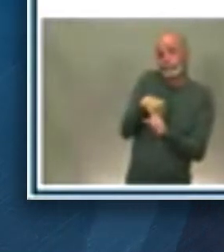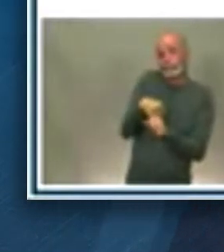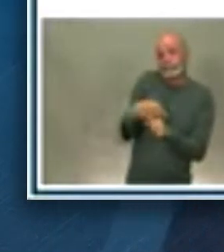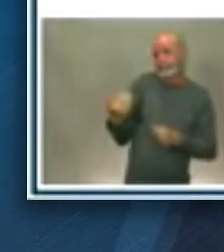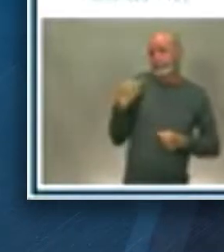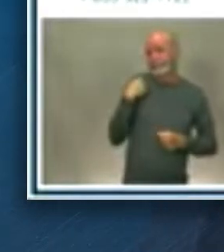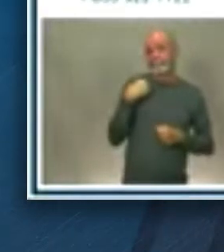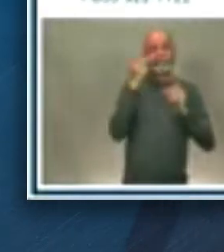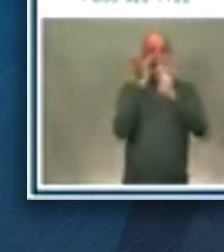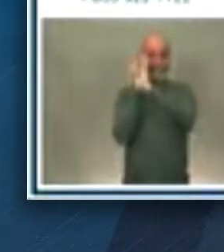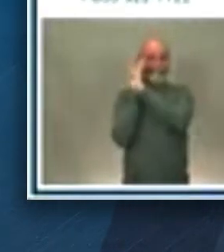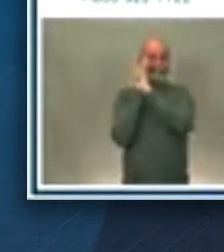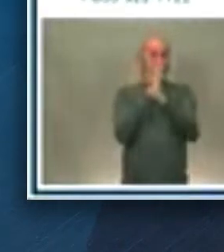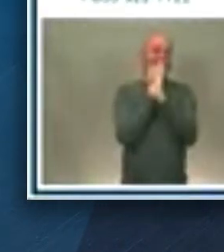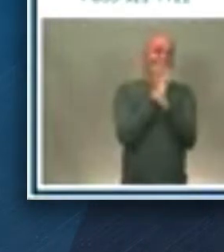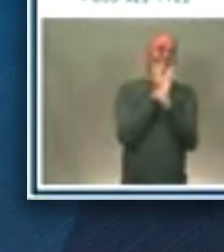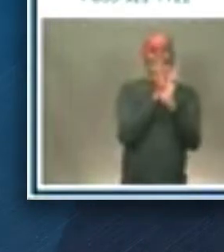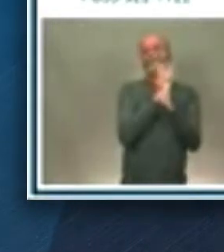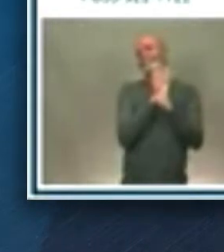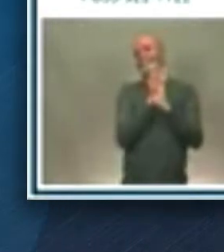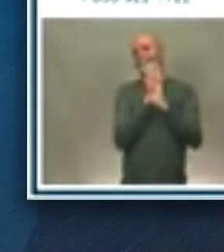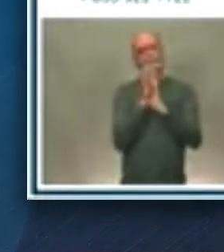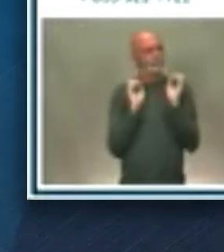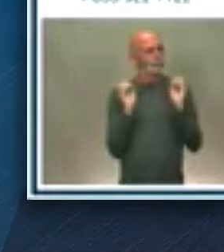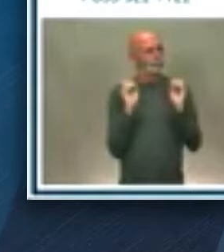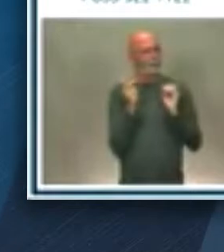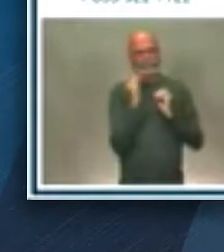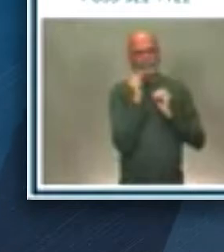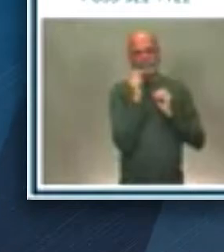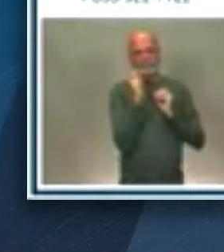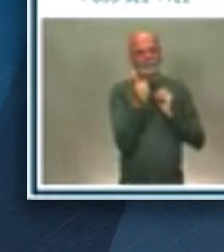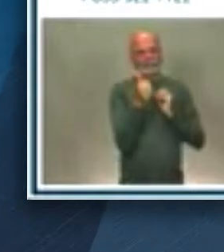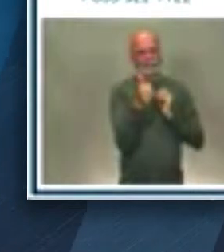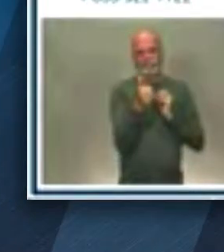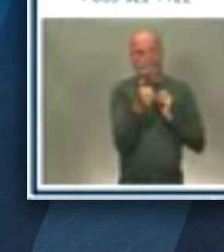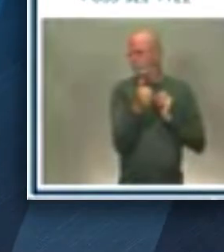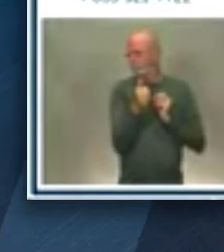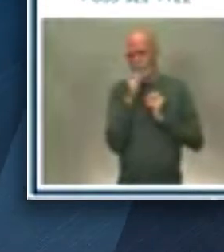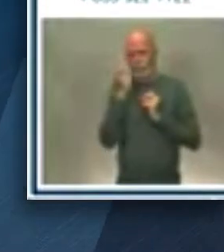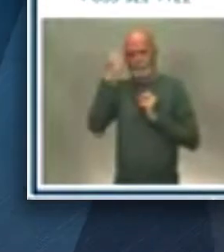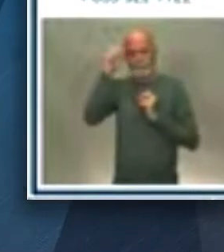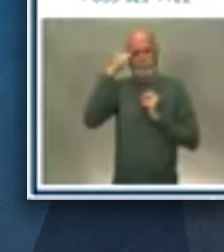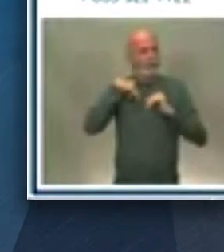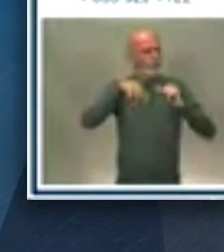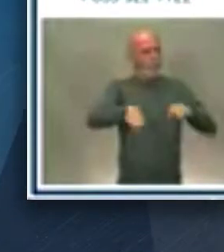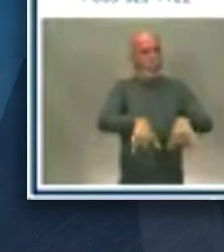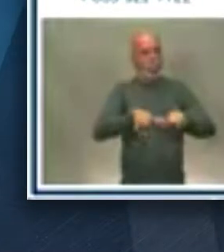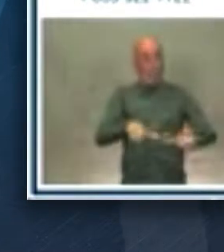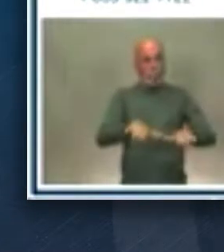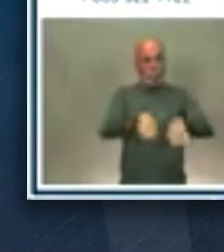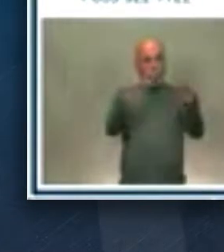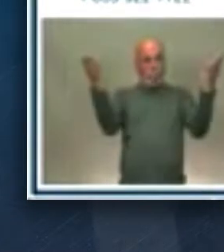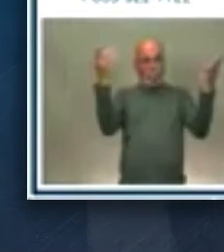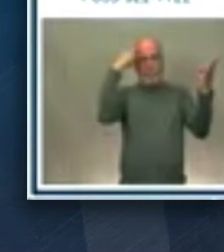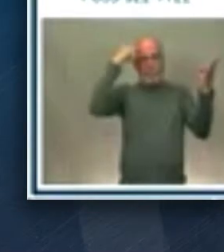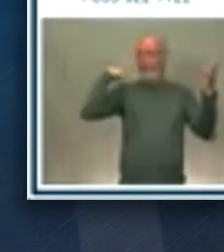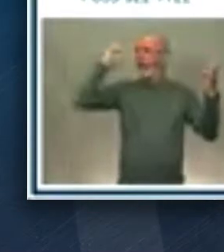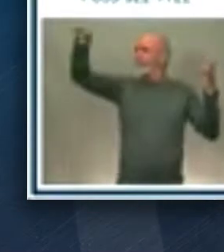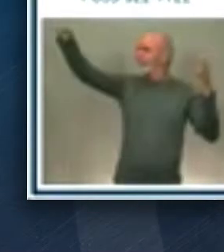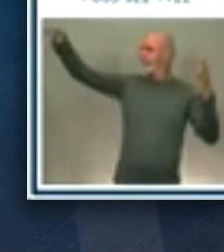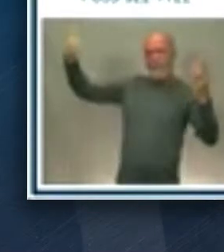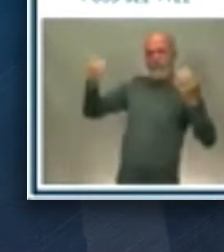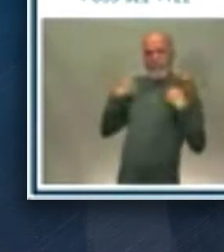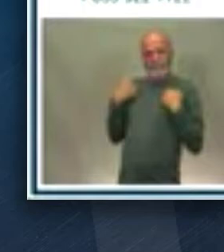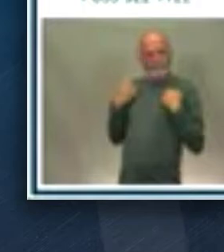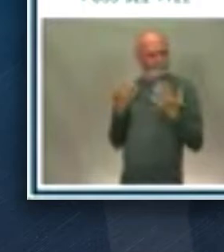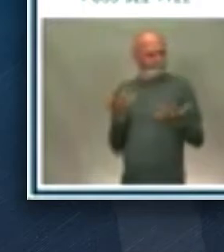required to be immunized, we don't need all of our pharmacies to be open all the time. We certainly have, and I thank the Pharmacy Association, they've worked